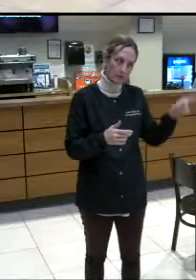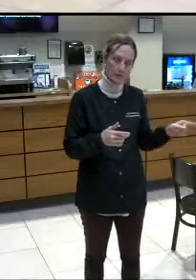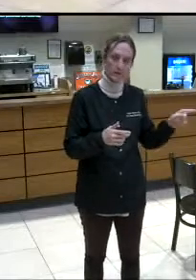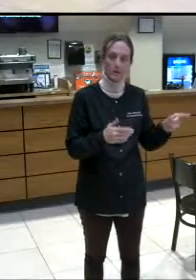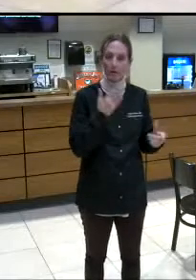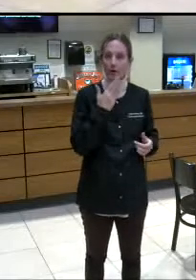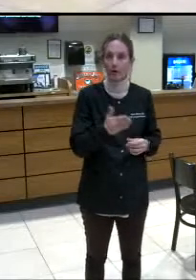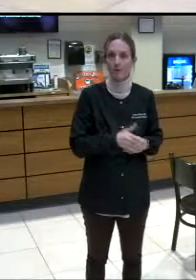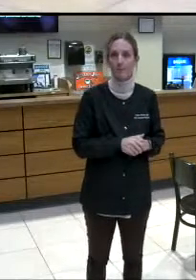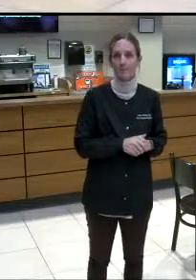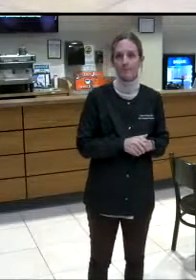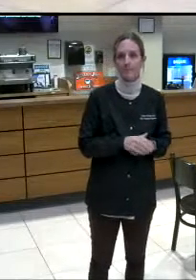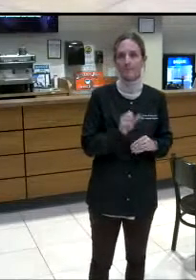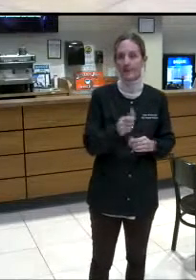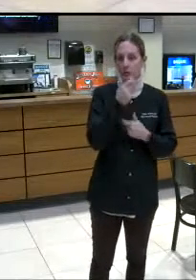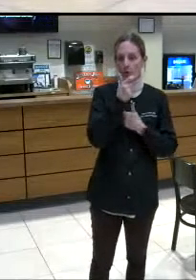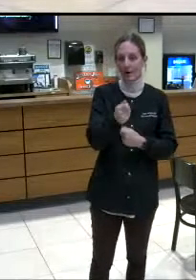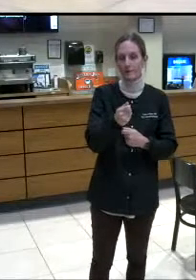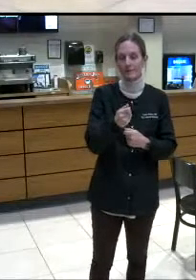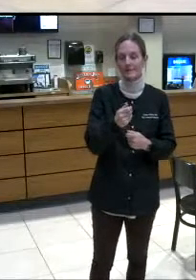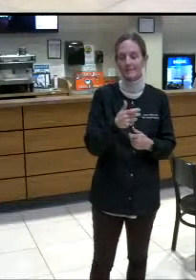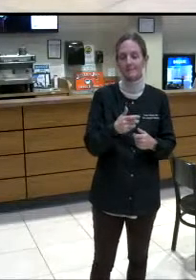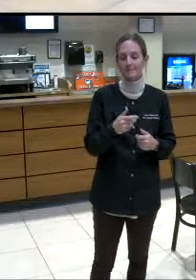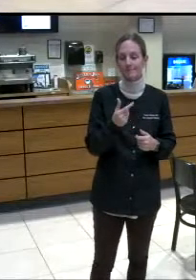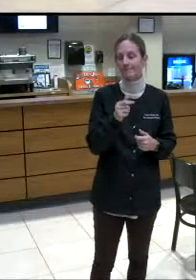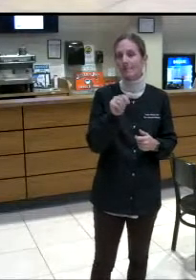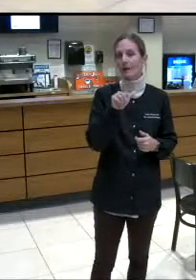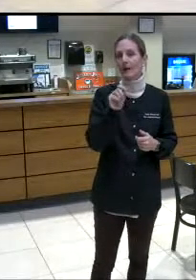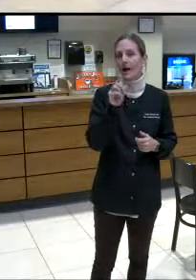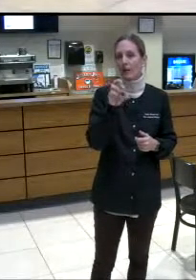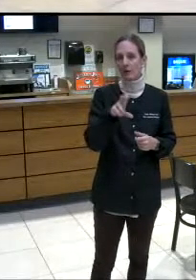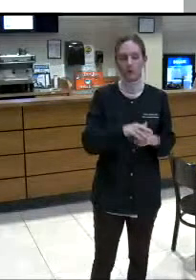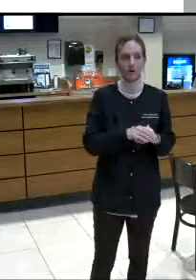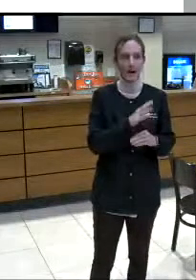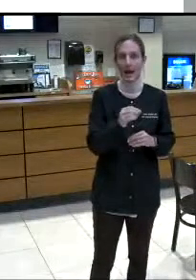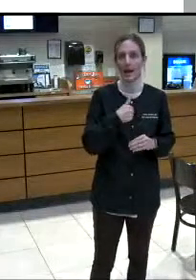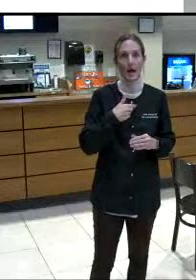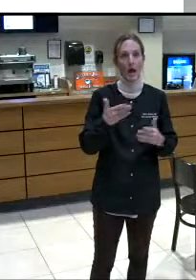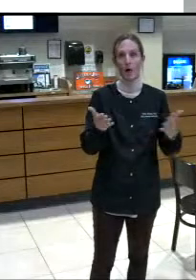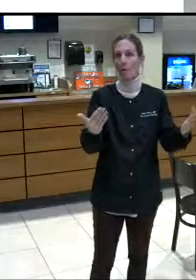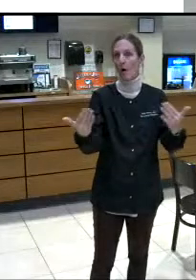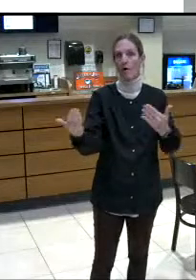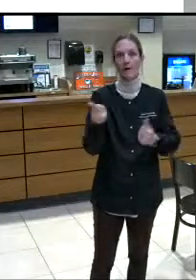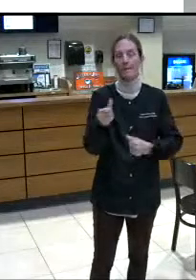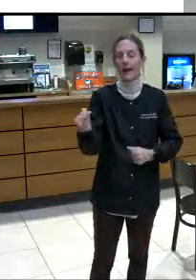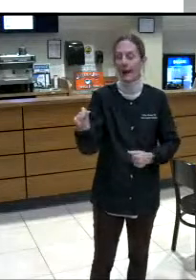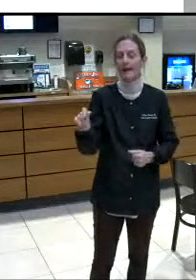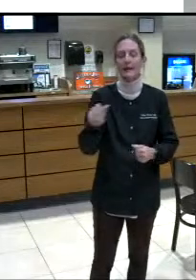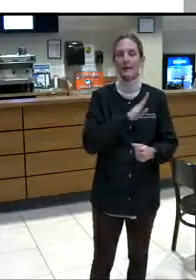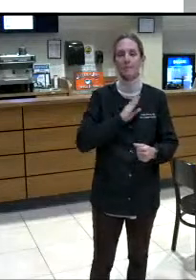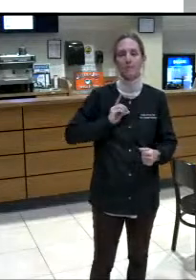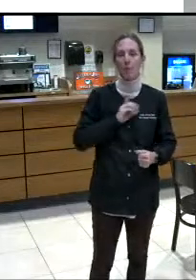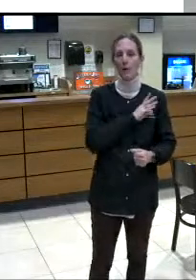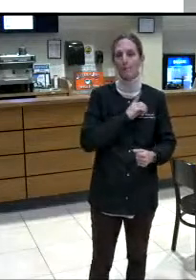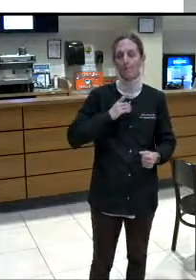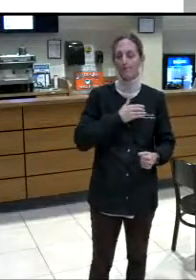Because the interesting thing about this, Ms. Gallagher, and I would welcome any board member to schedule a one-on-one meeting with